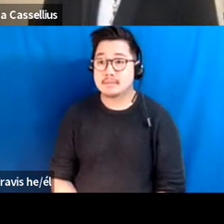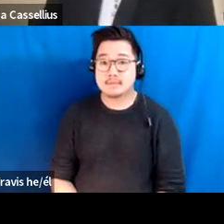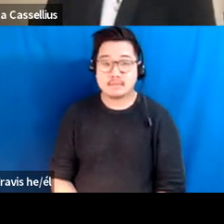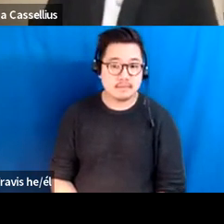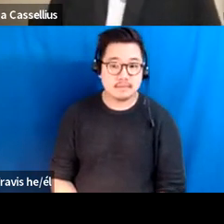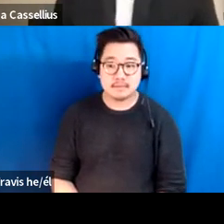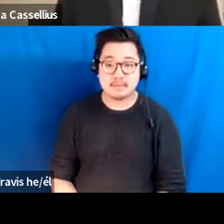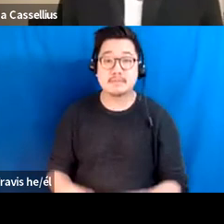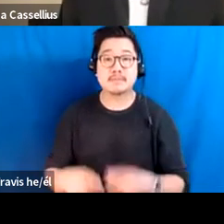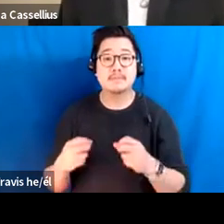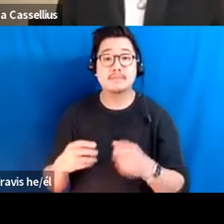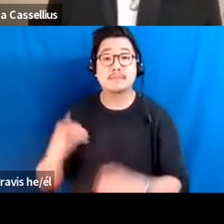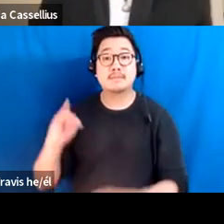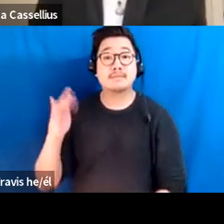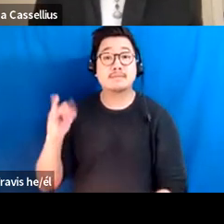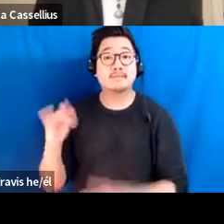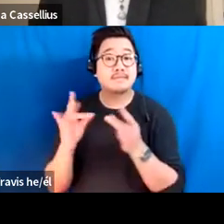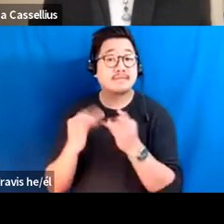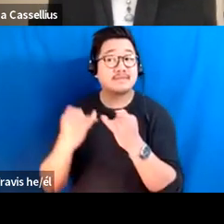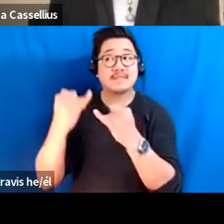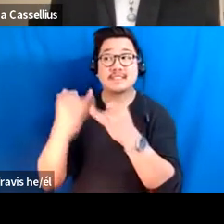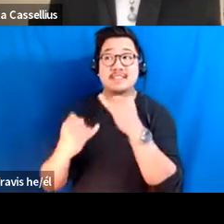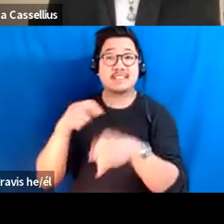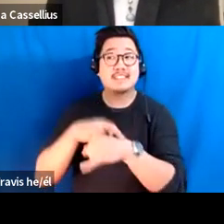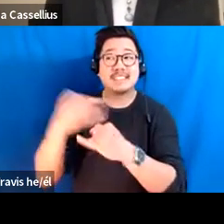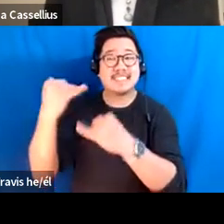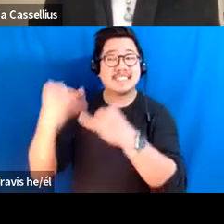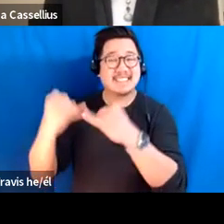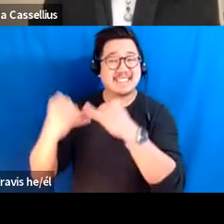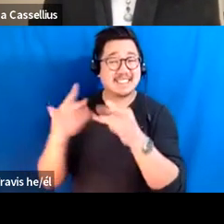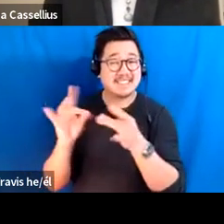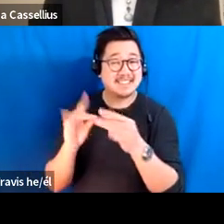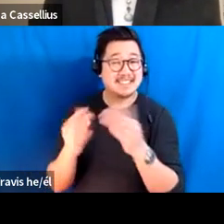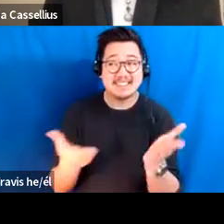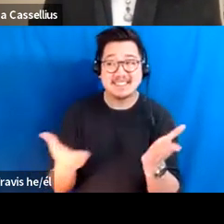one final time any final final comments